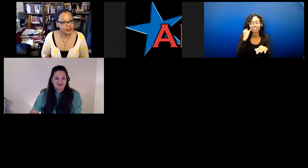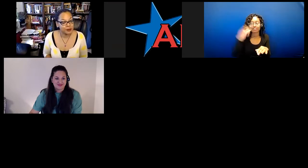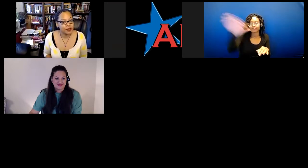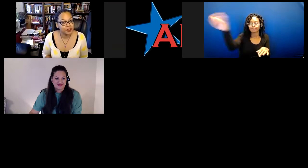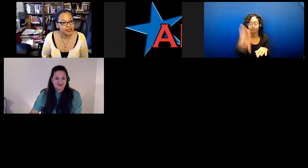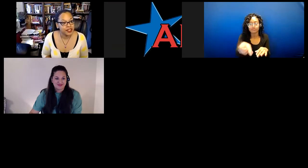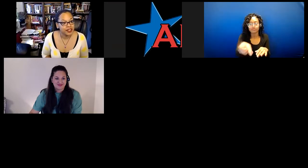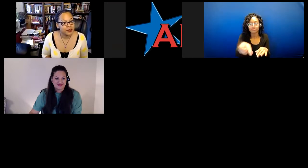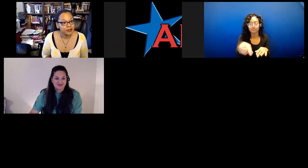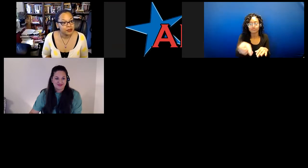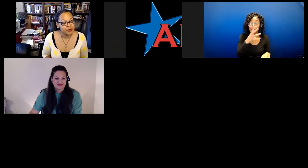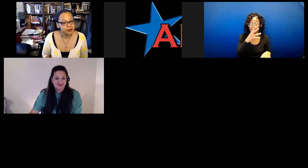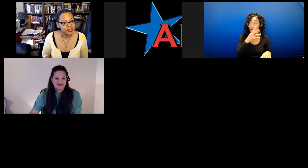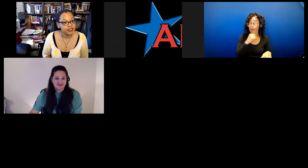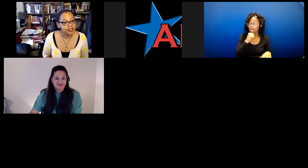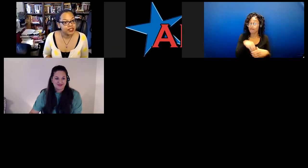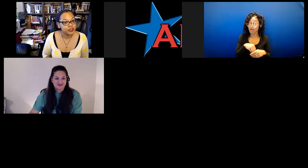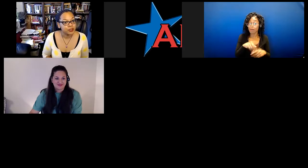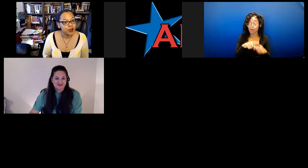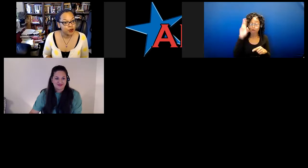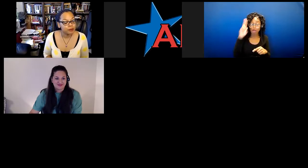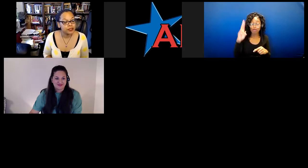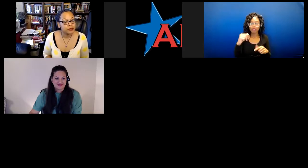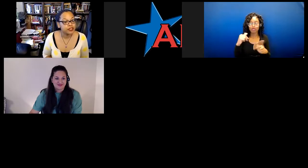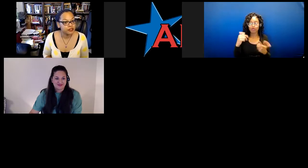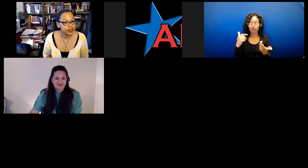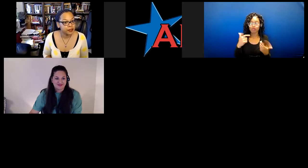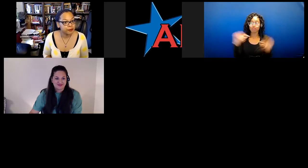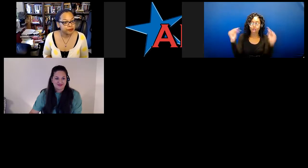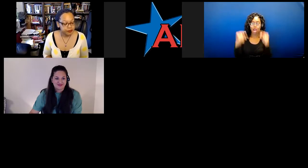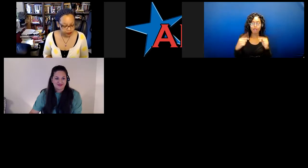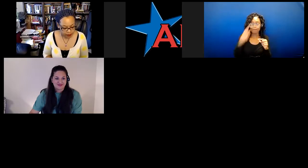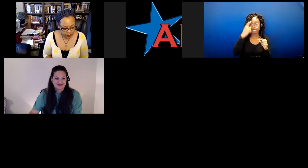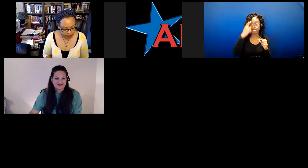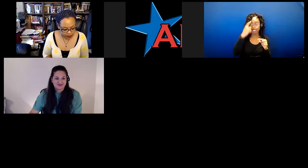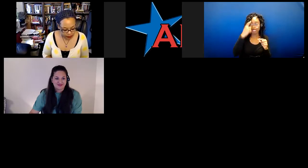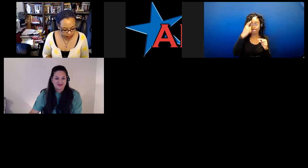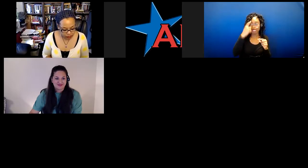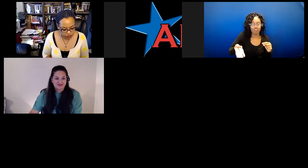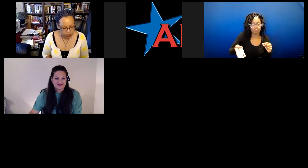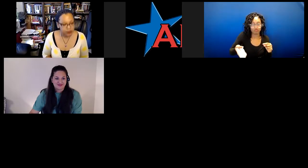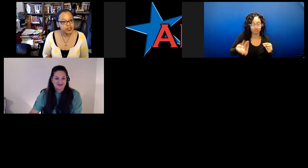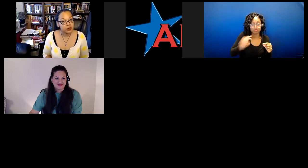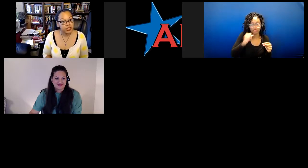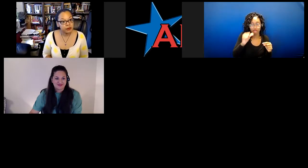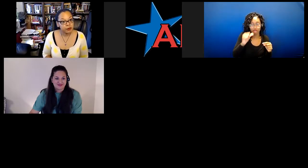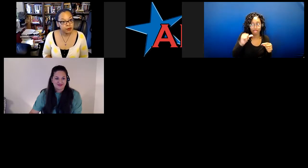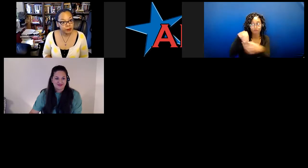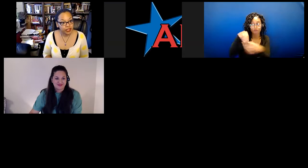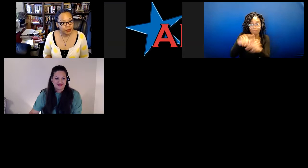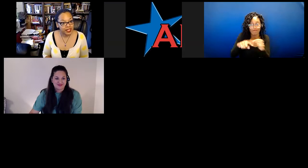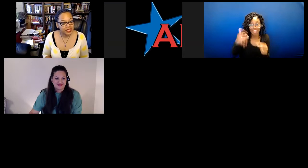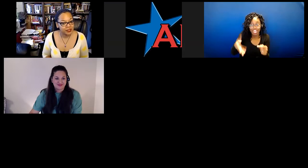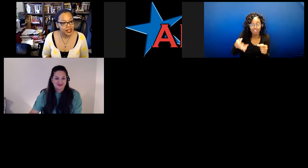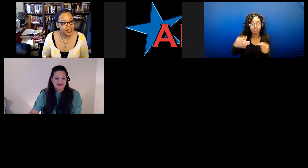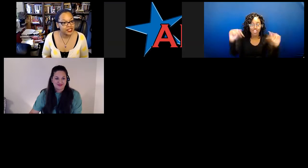And my mom was, as well as some of my uncles and aunts, were harmed because of that. And so when people hear